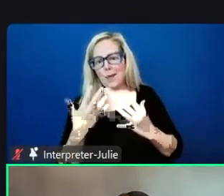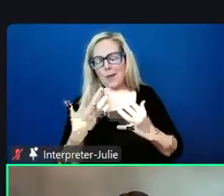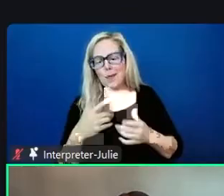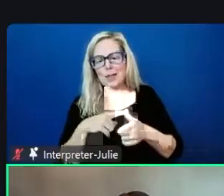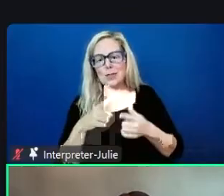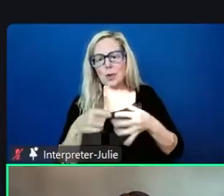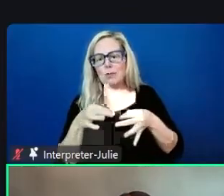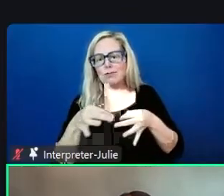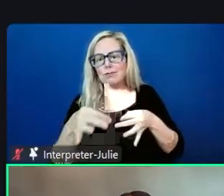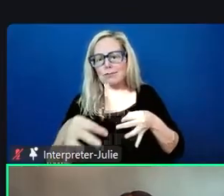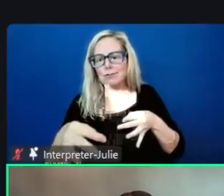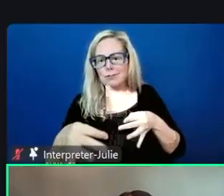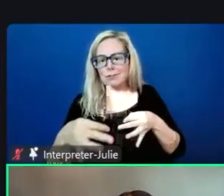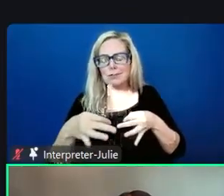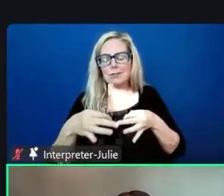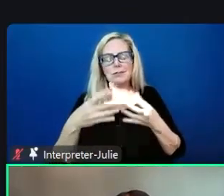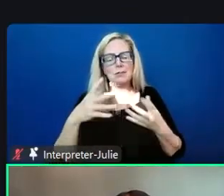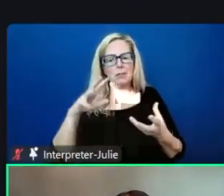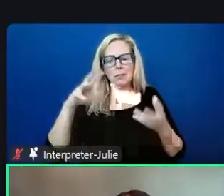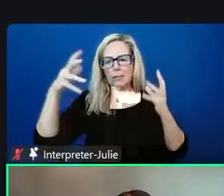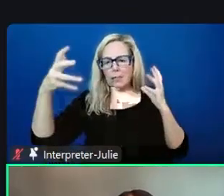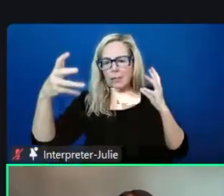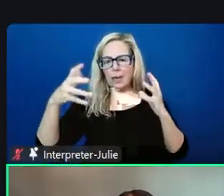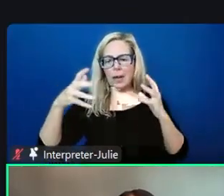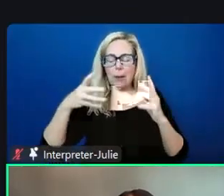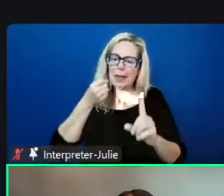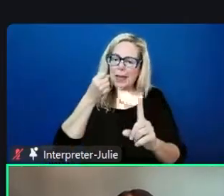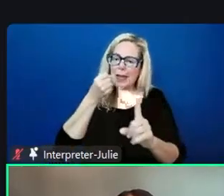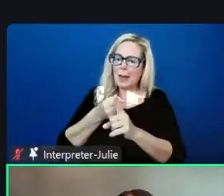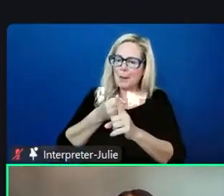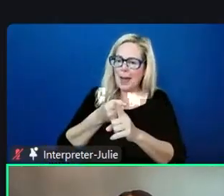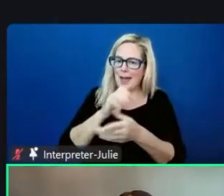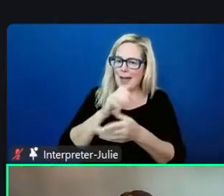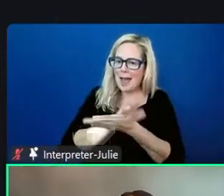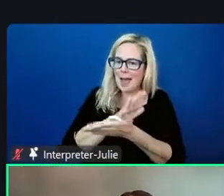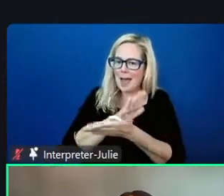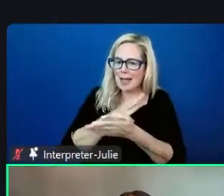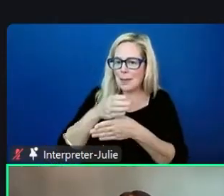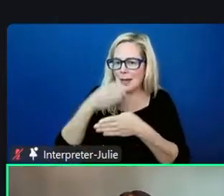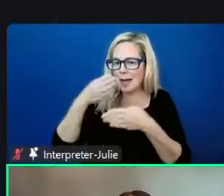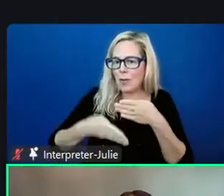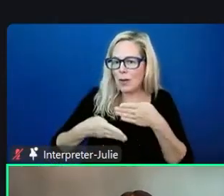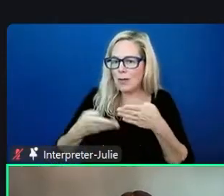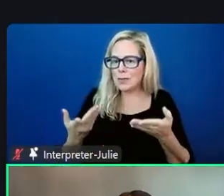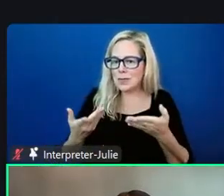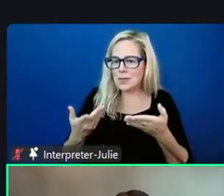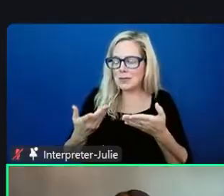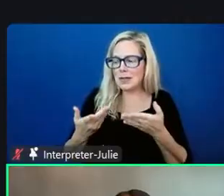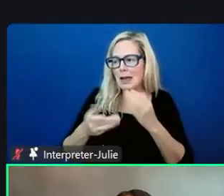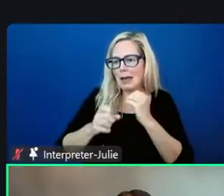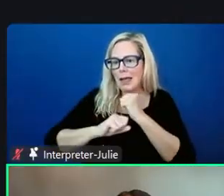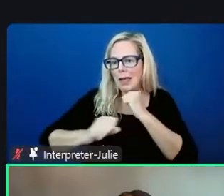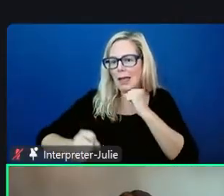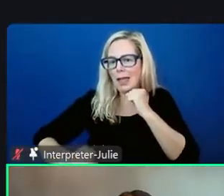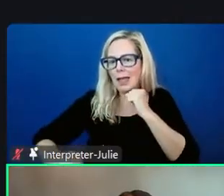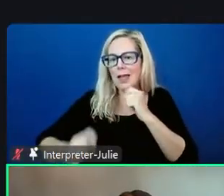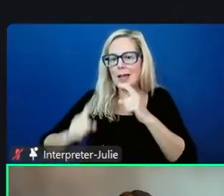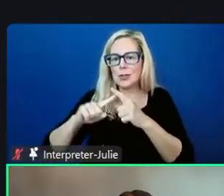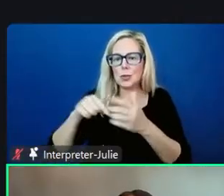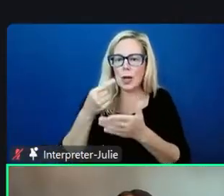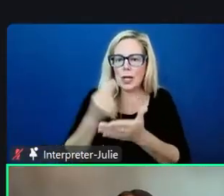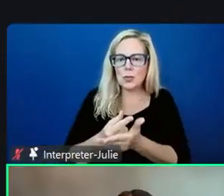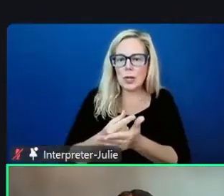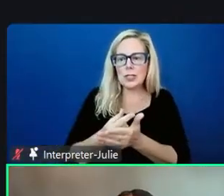these delays aren't just creating inconvenience, they directly impact academic outcomes and can result in longer time to graduation, greater stress